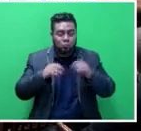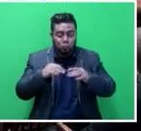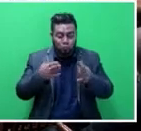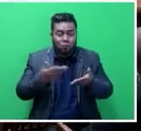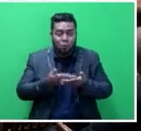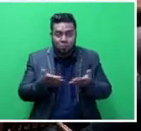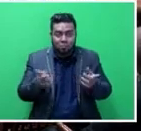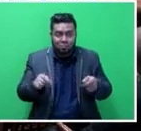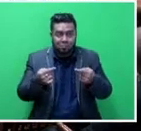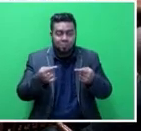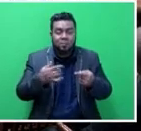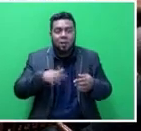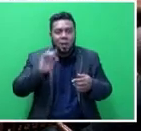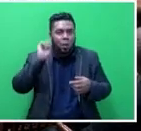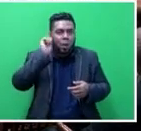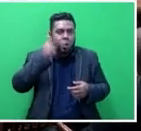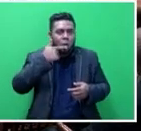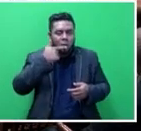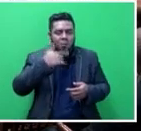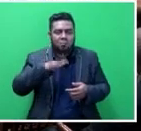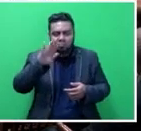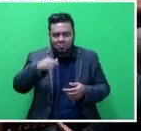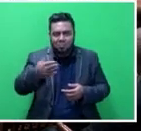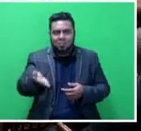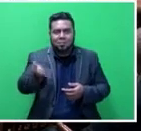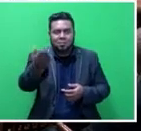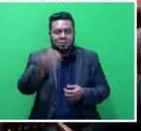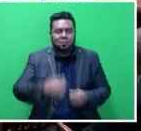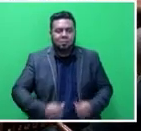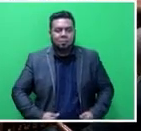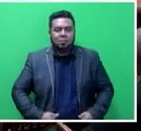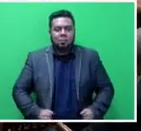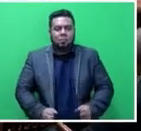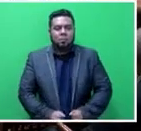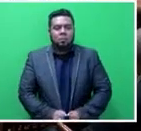floor to the Honourable Lenora Qereqeretabua. You have the floor, ma'am.